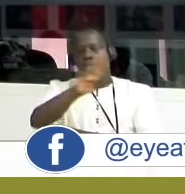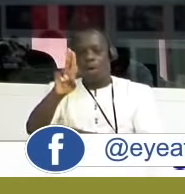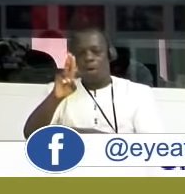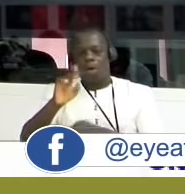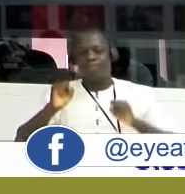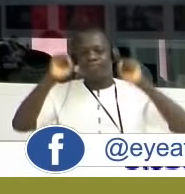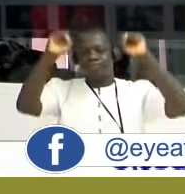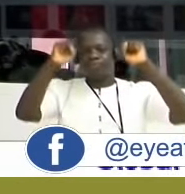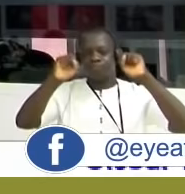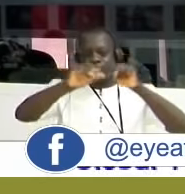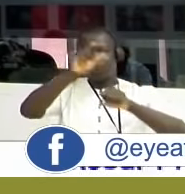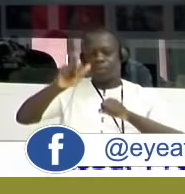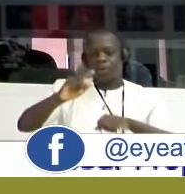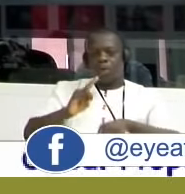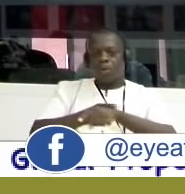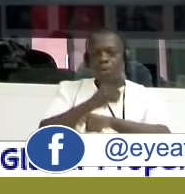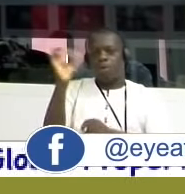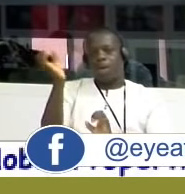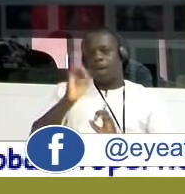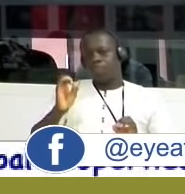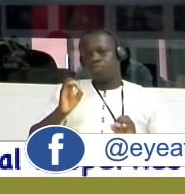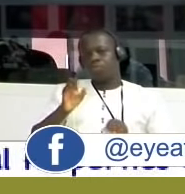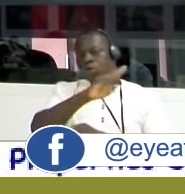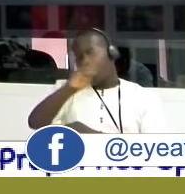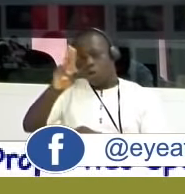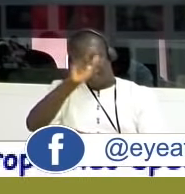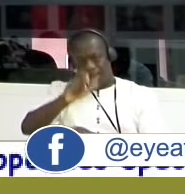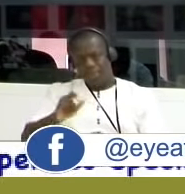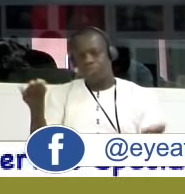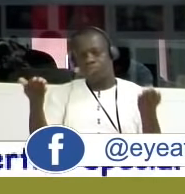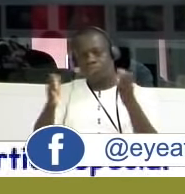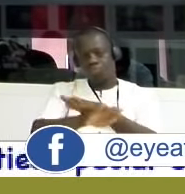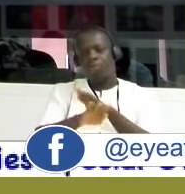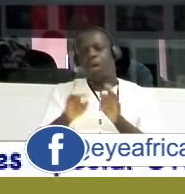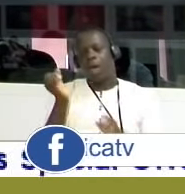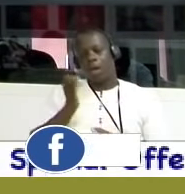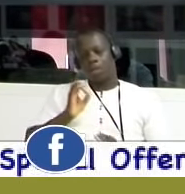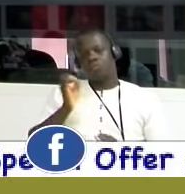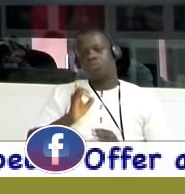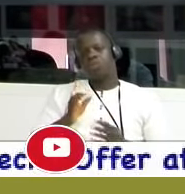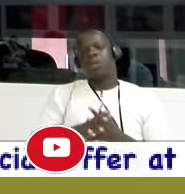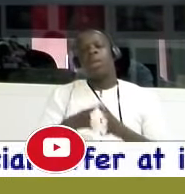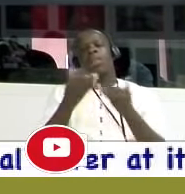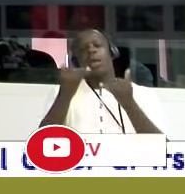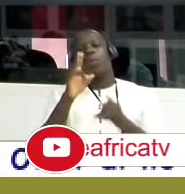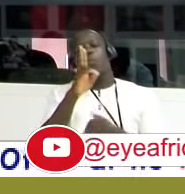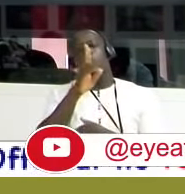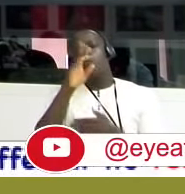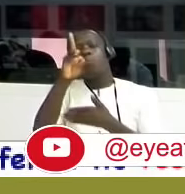killed. Mm-hmm. Can you tell us who gave you this, provided you with this briefing? I think